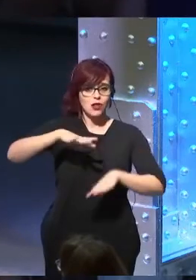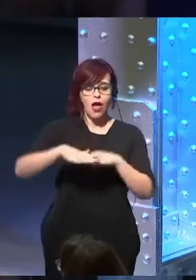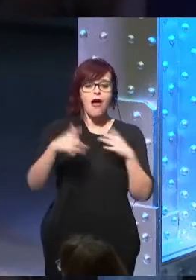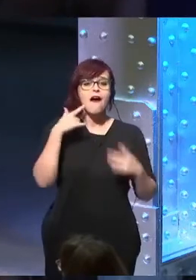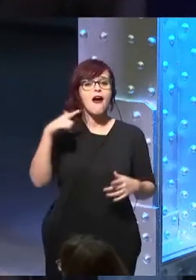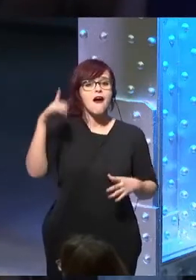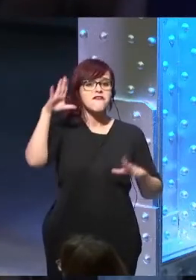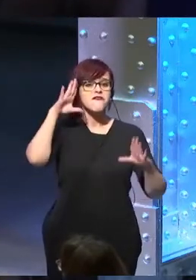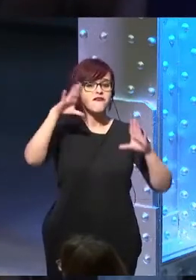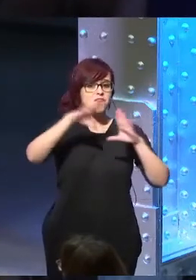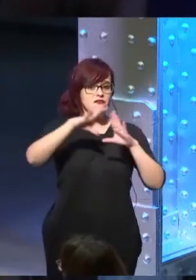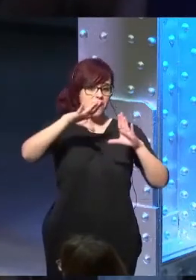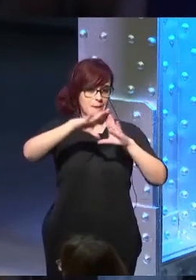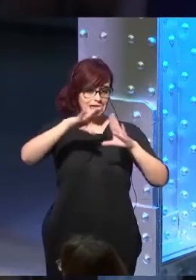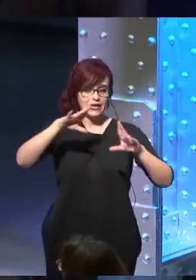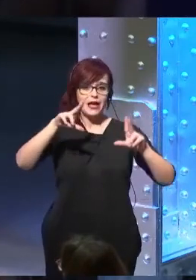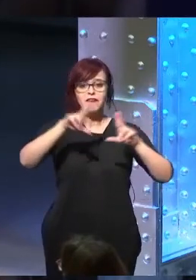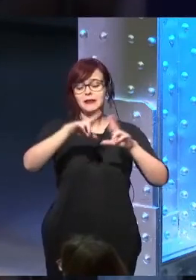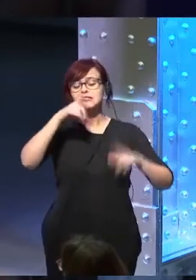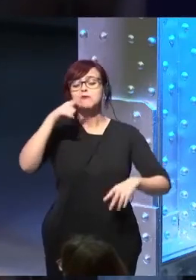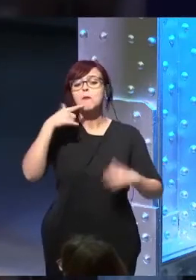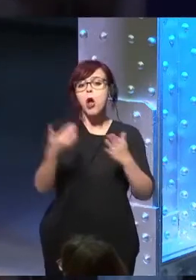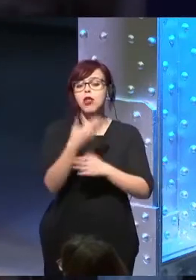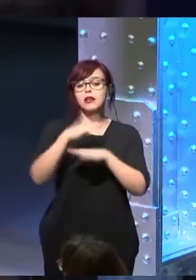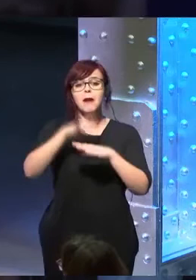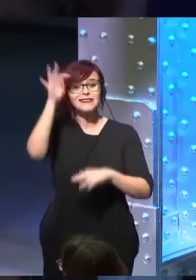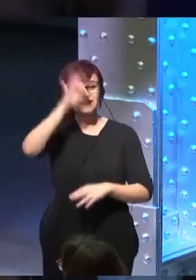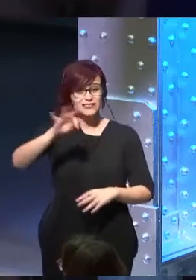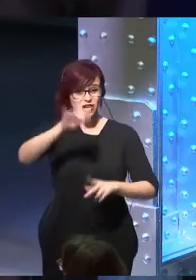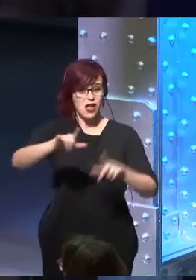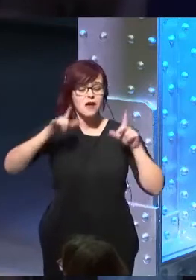tried to reclaim Medusa as a feminist icon.